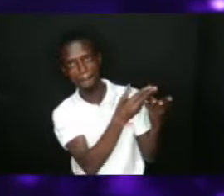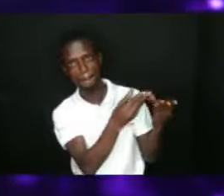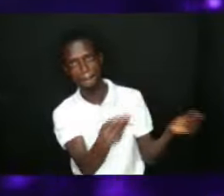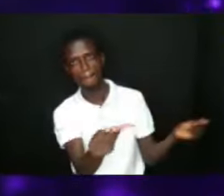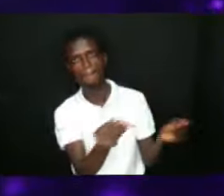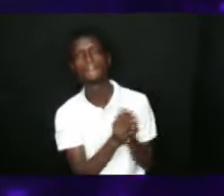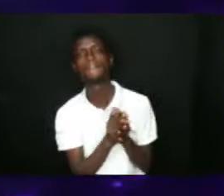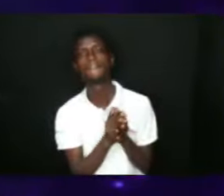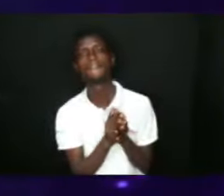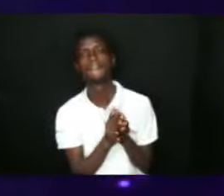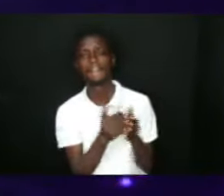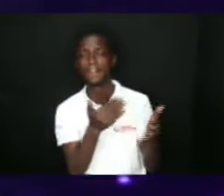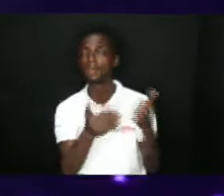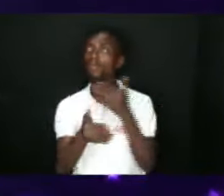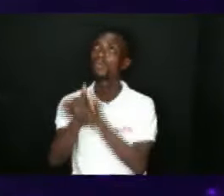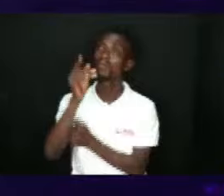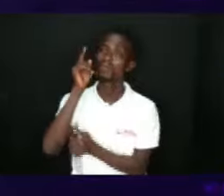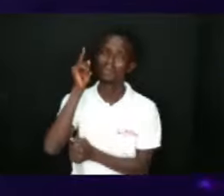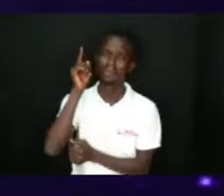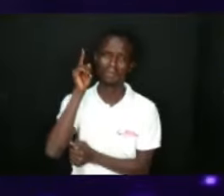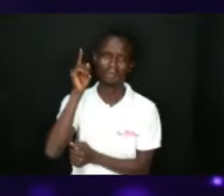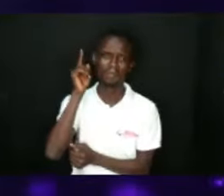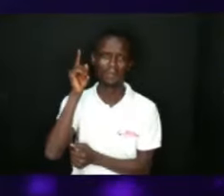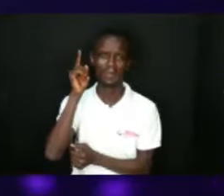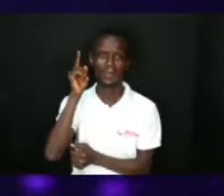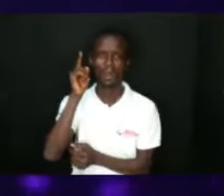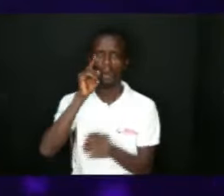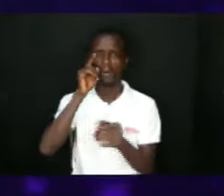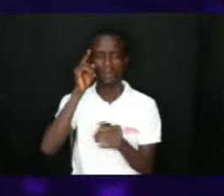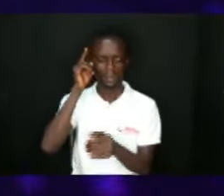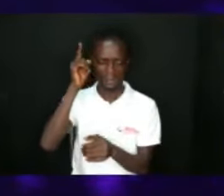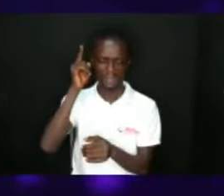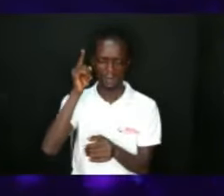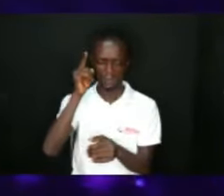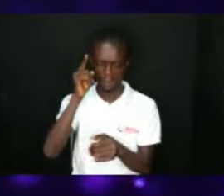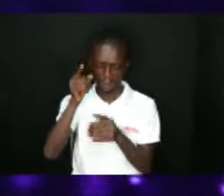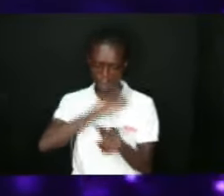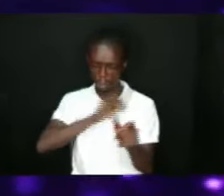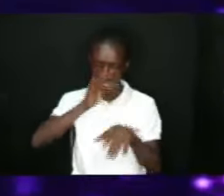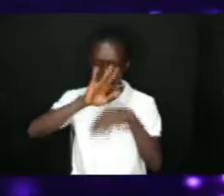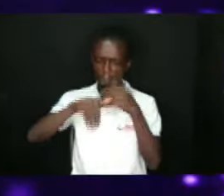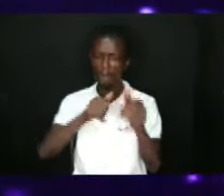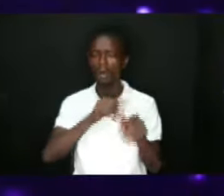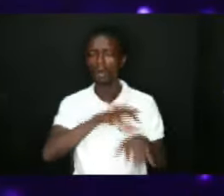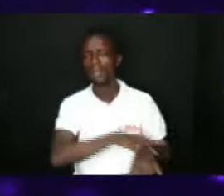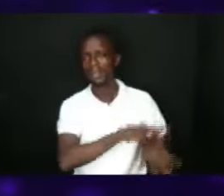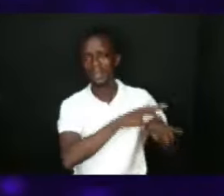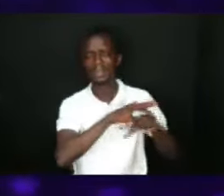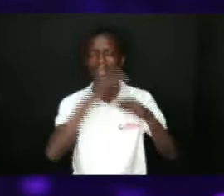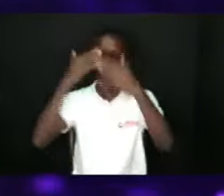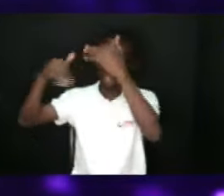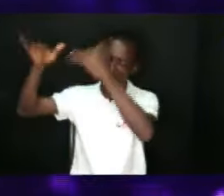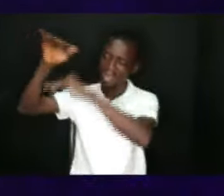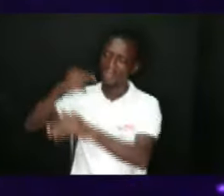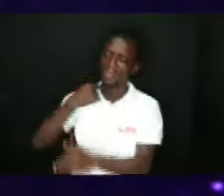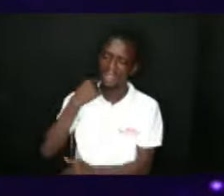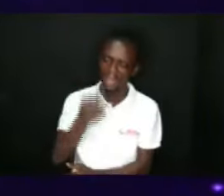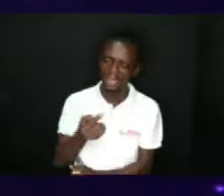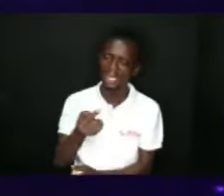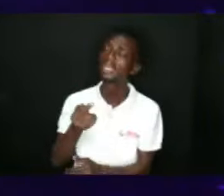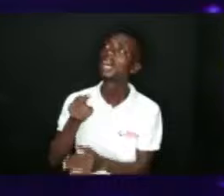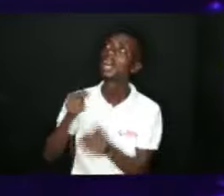Lord. Before the Lord of all the earth, the heavens proclaim